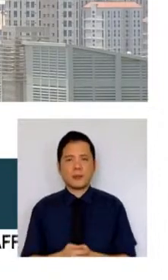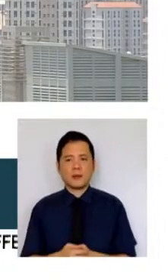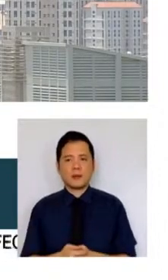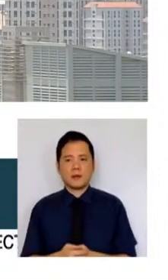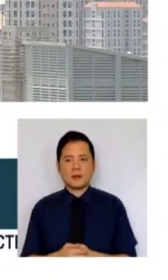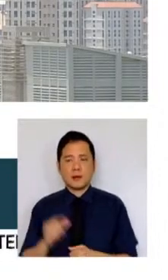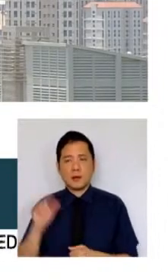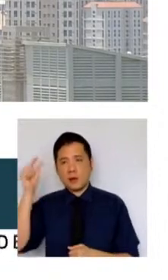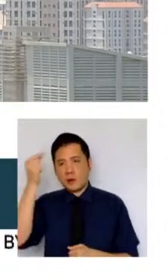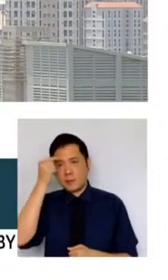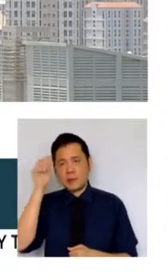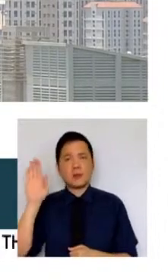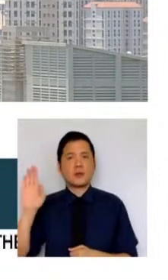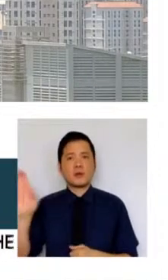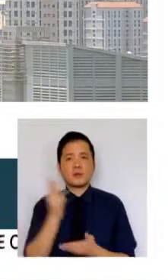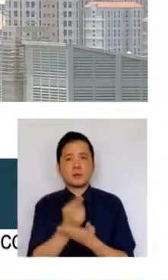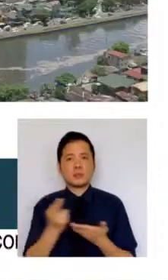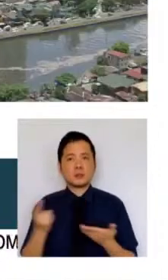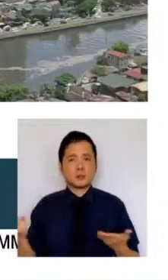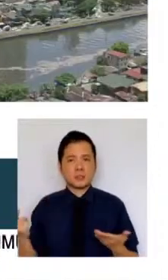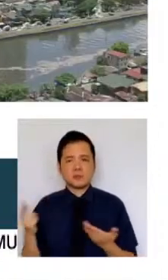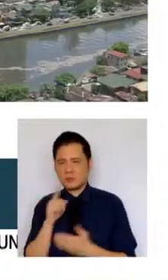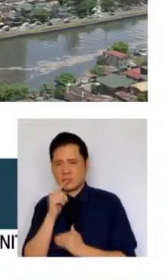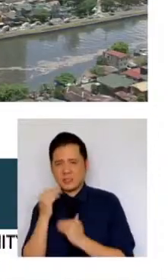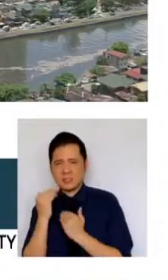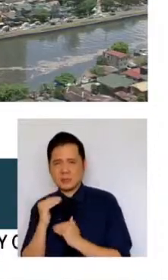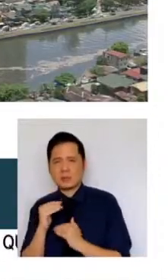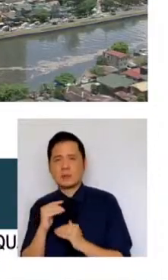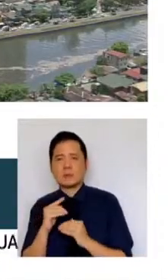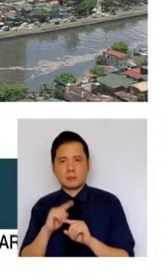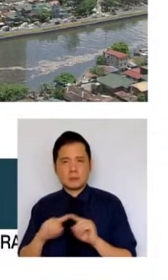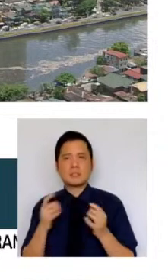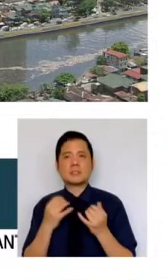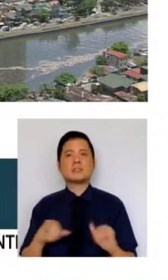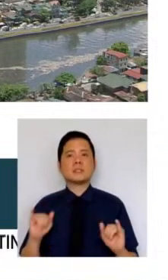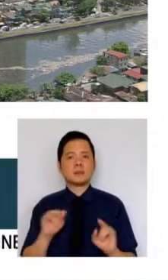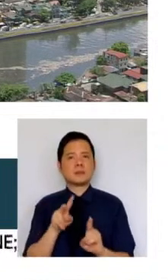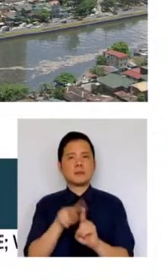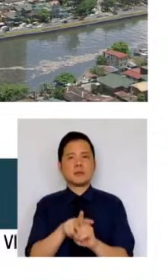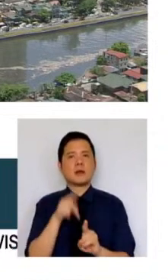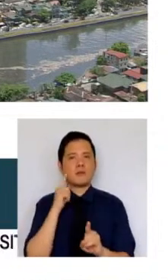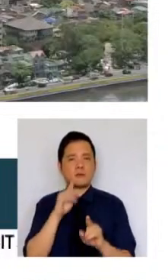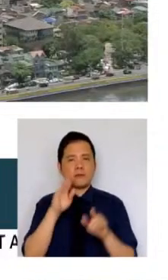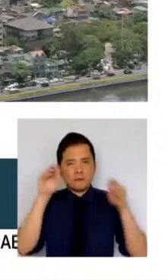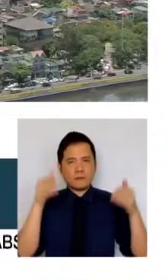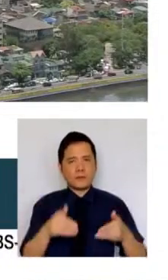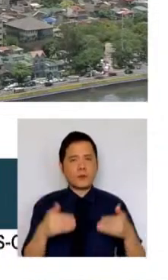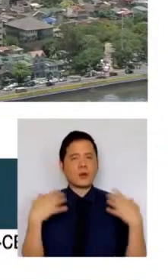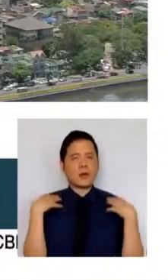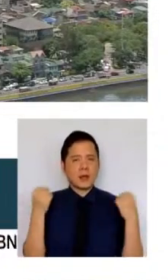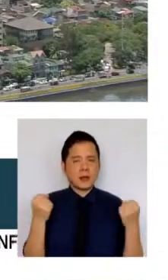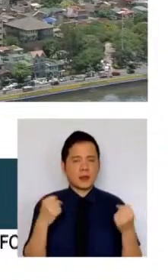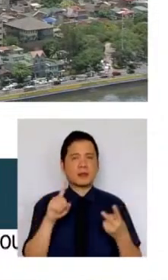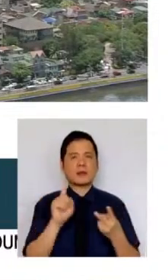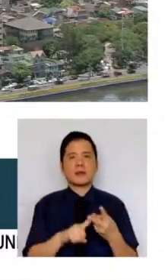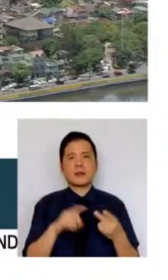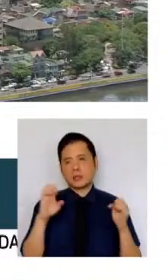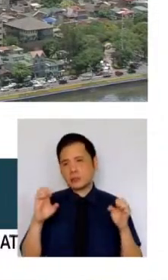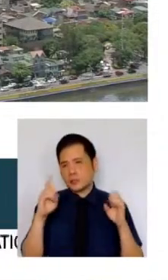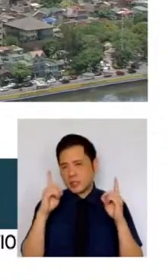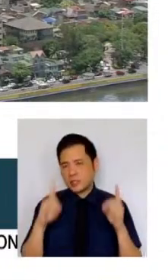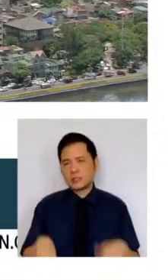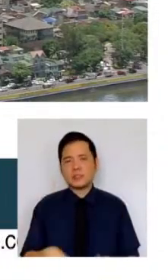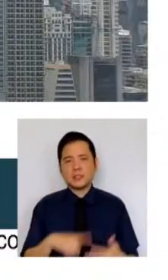government has for addressing the health sector and education sector and as well as